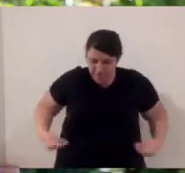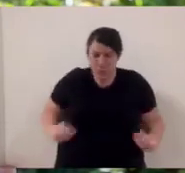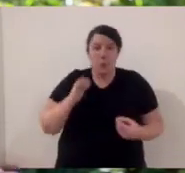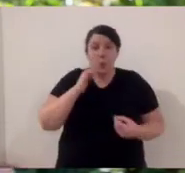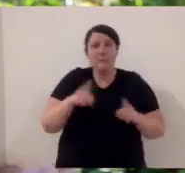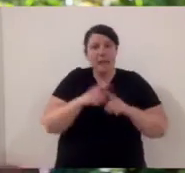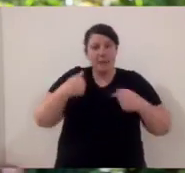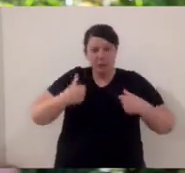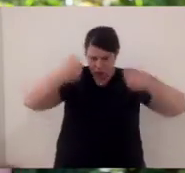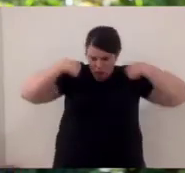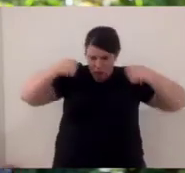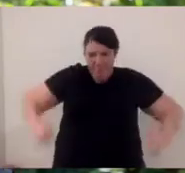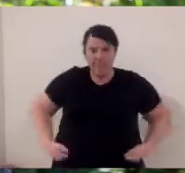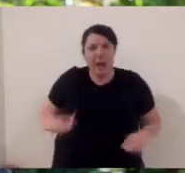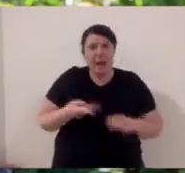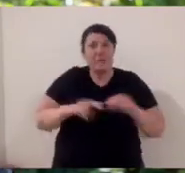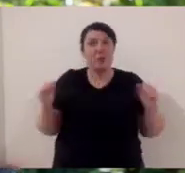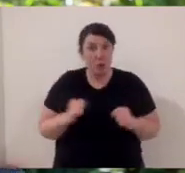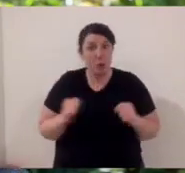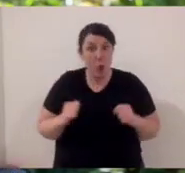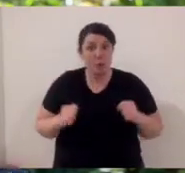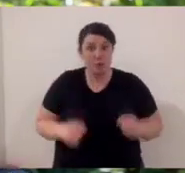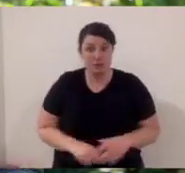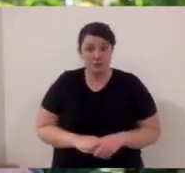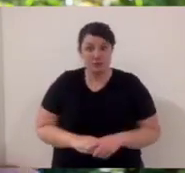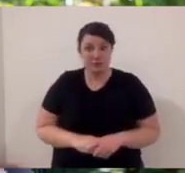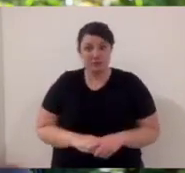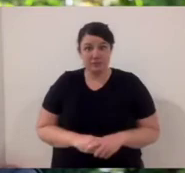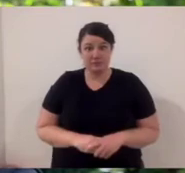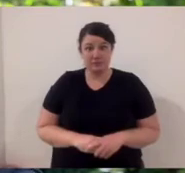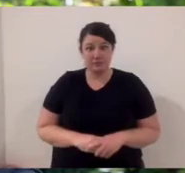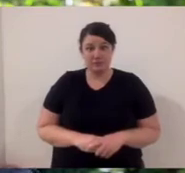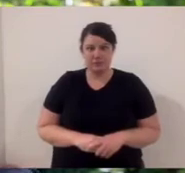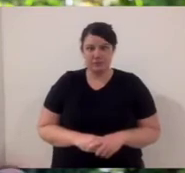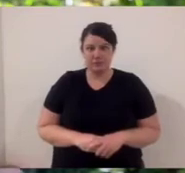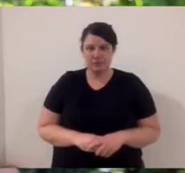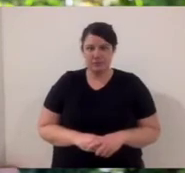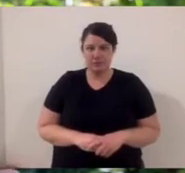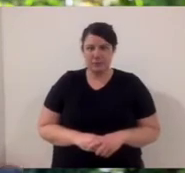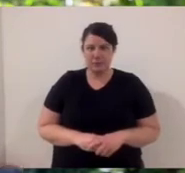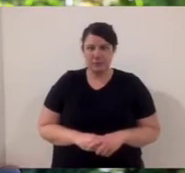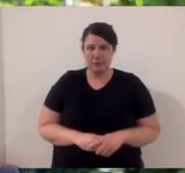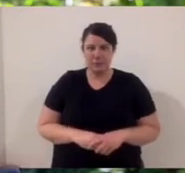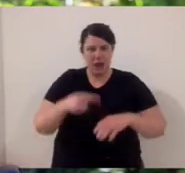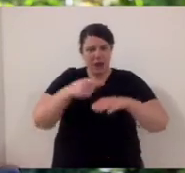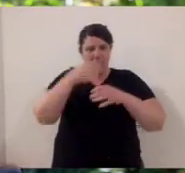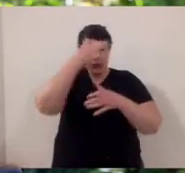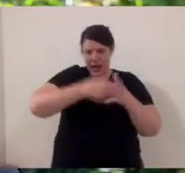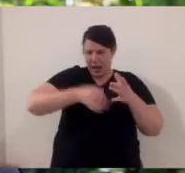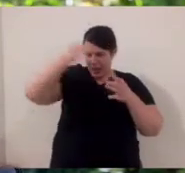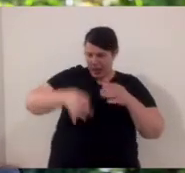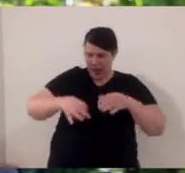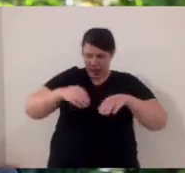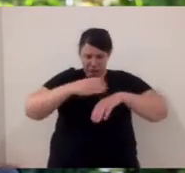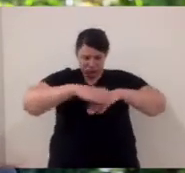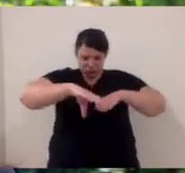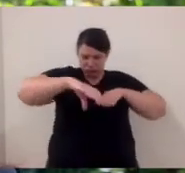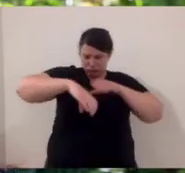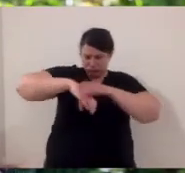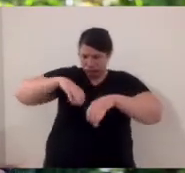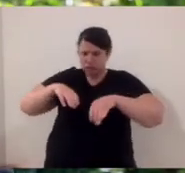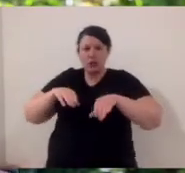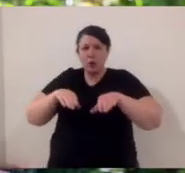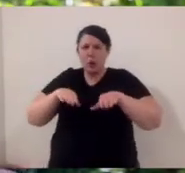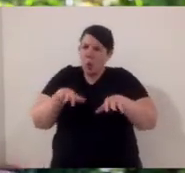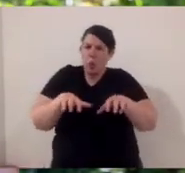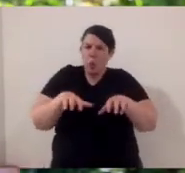clothing. Now, those long legs are still quite protected. They've got big sharp scales on them. And you think, if something